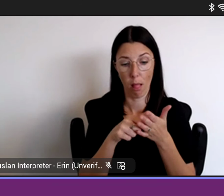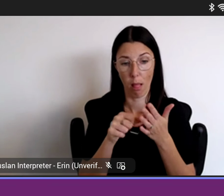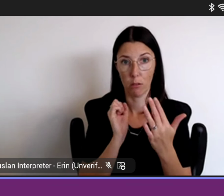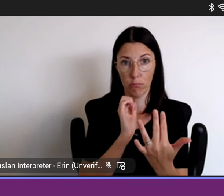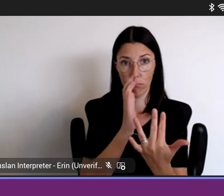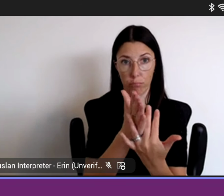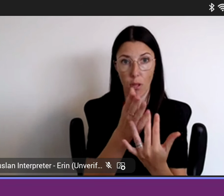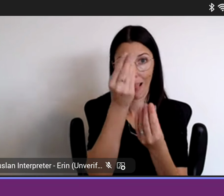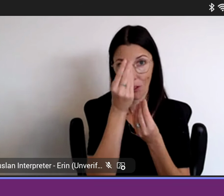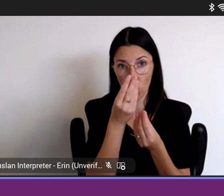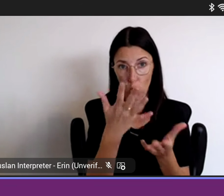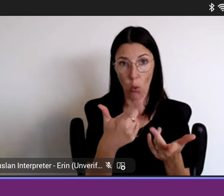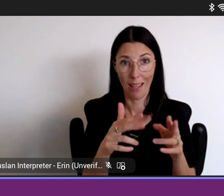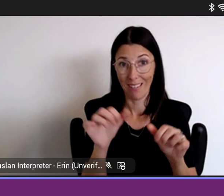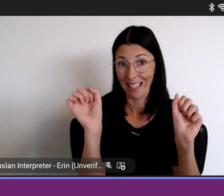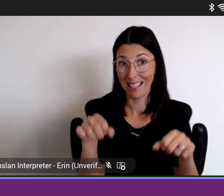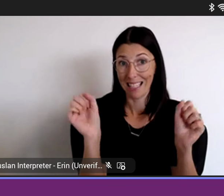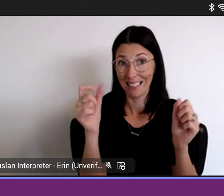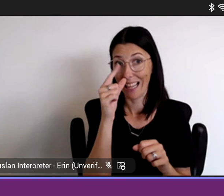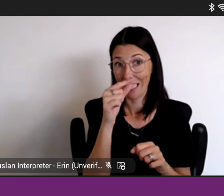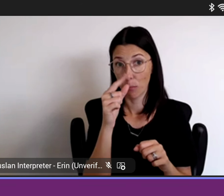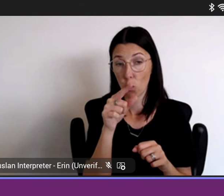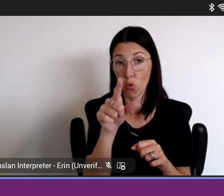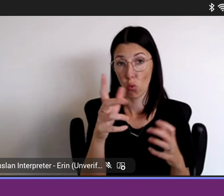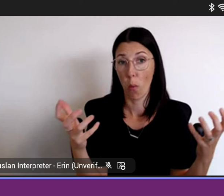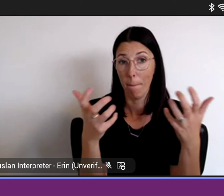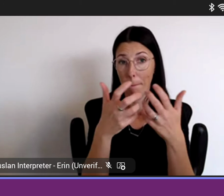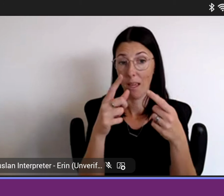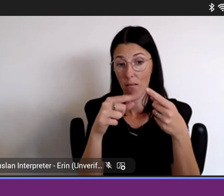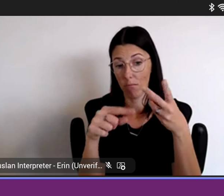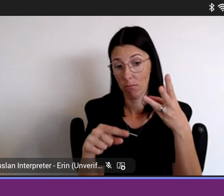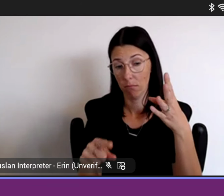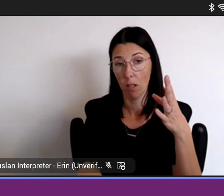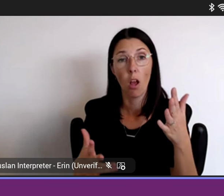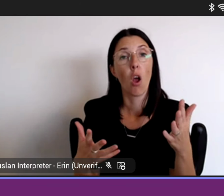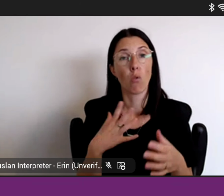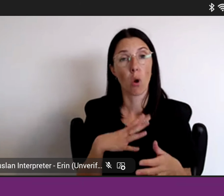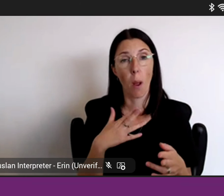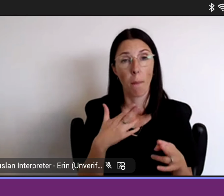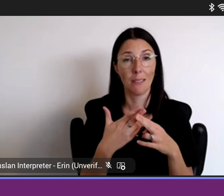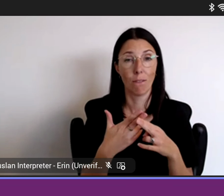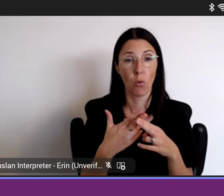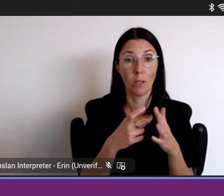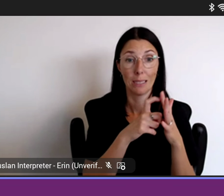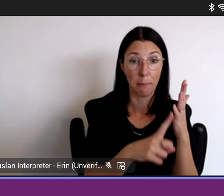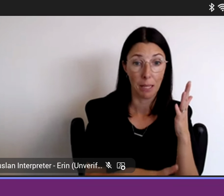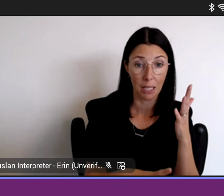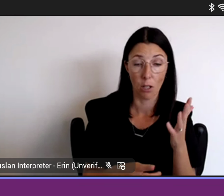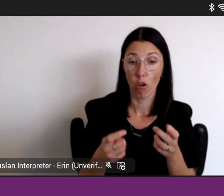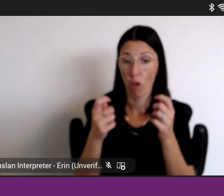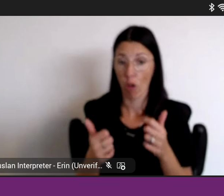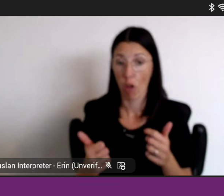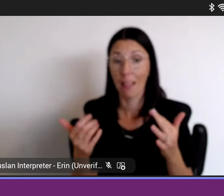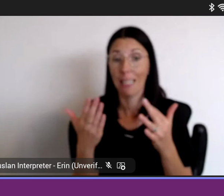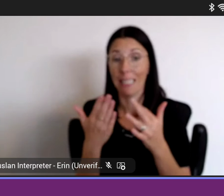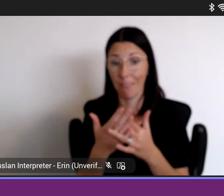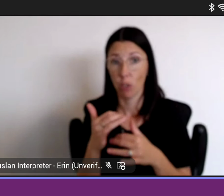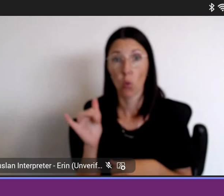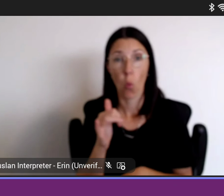you are eligible, if you meet the requirements for disability, early intervention, or both, and the next